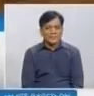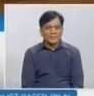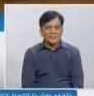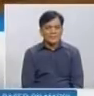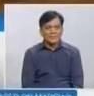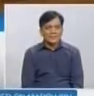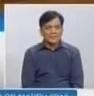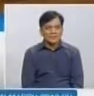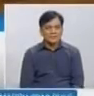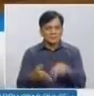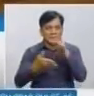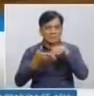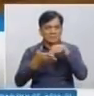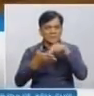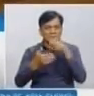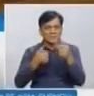Babasahin ko pa bago ako